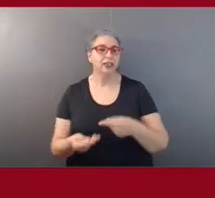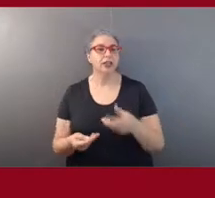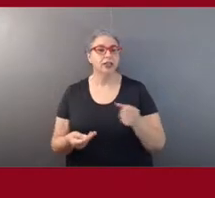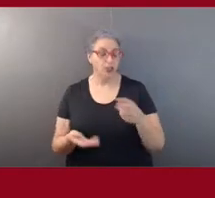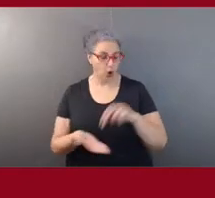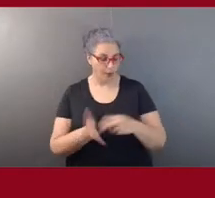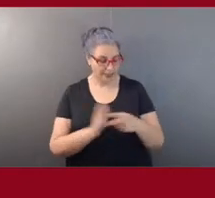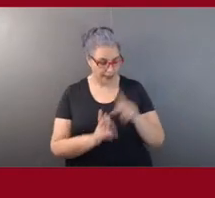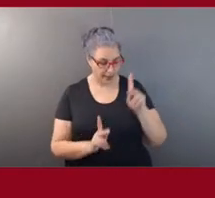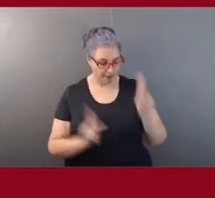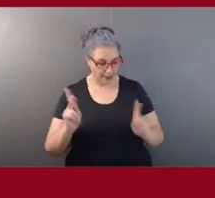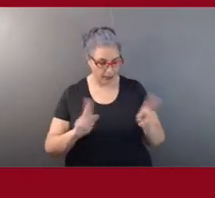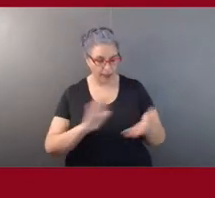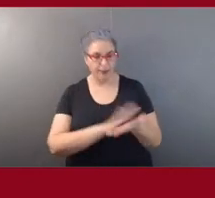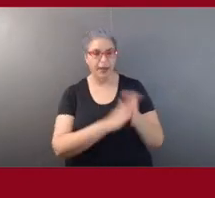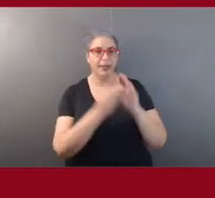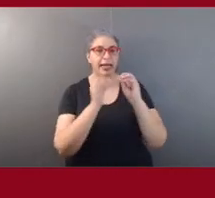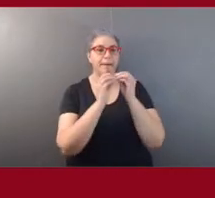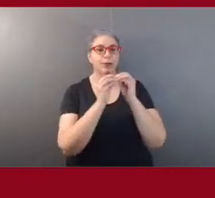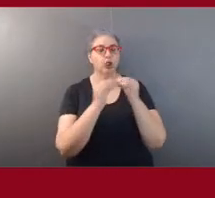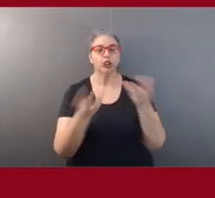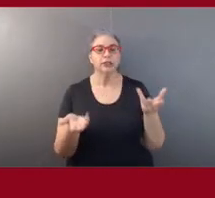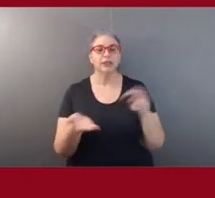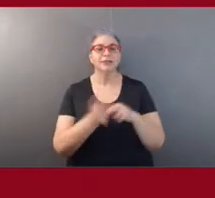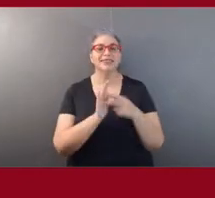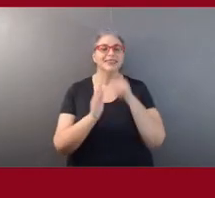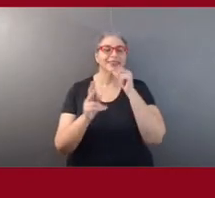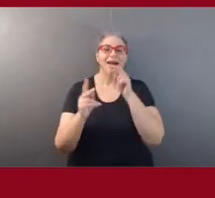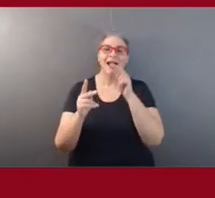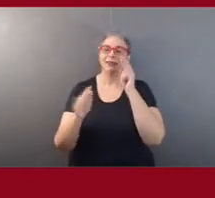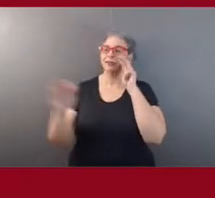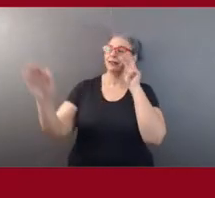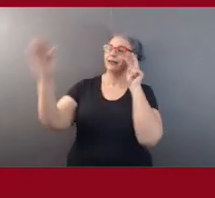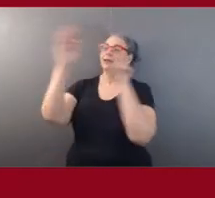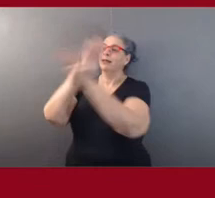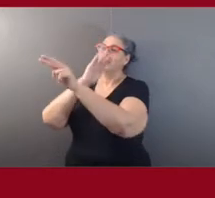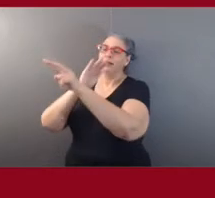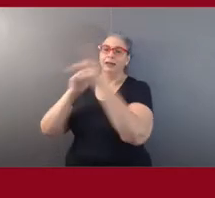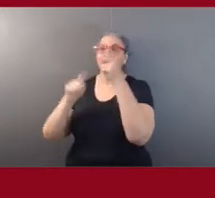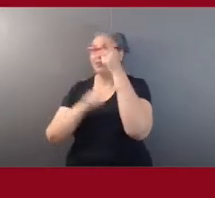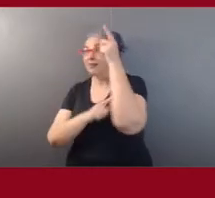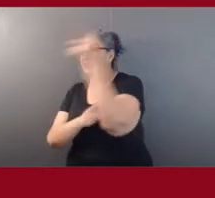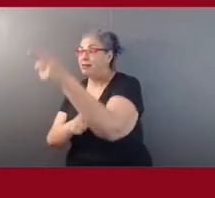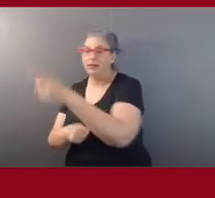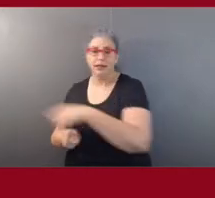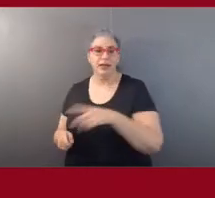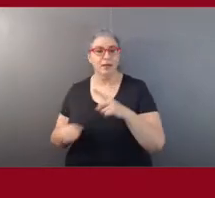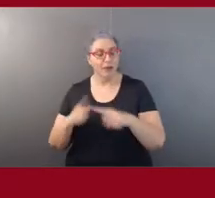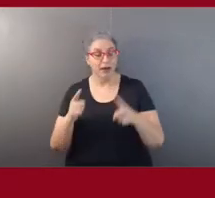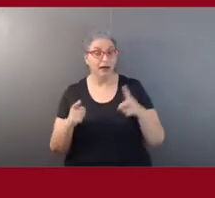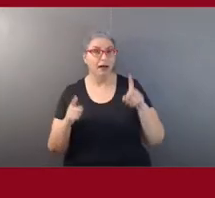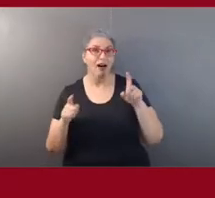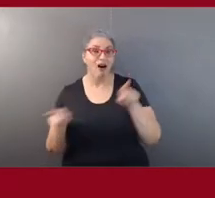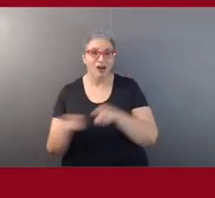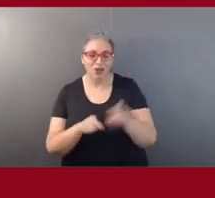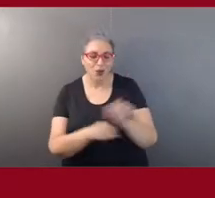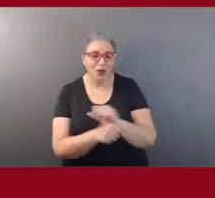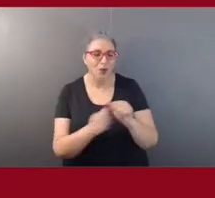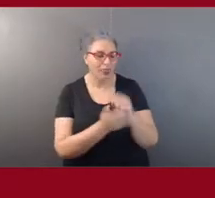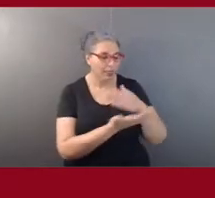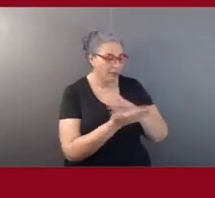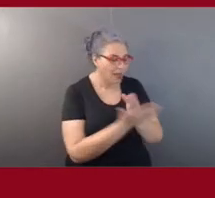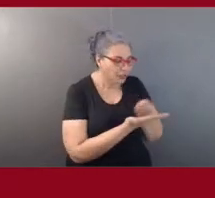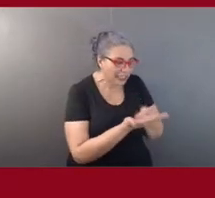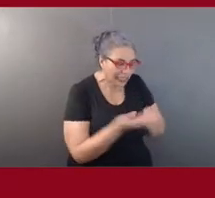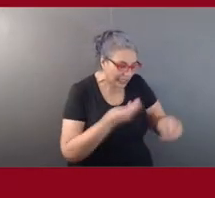people into transactions, it's just, it's very short-sighted, but it's also, you're working against budgets. You're working against timelines. You're getting cornered.